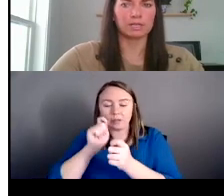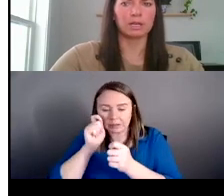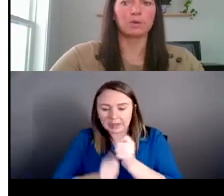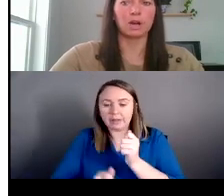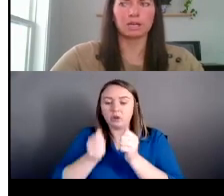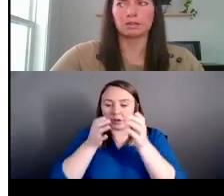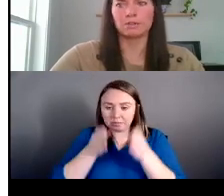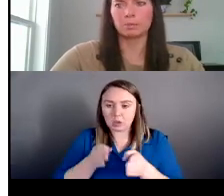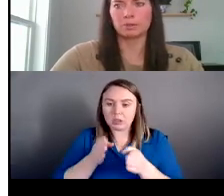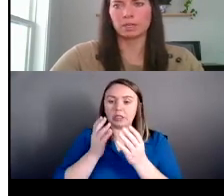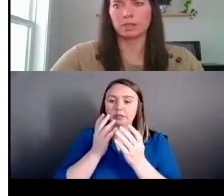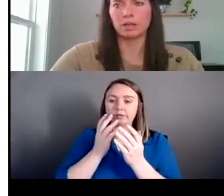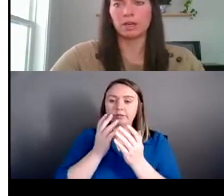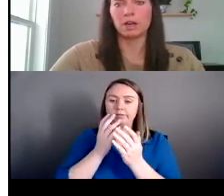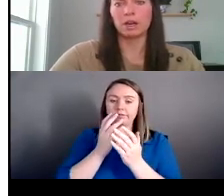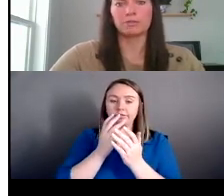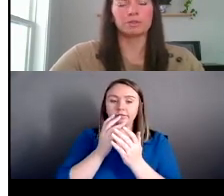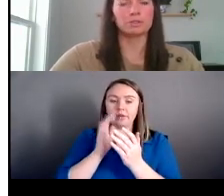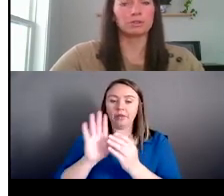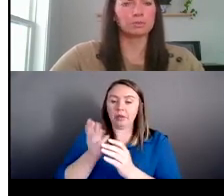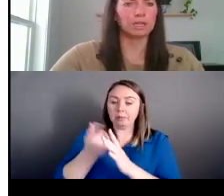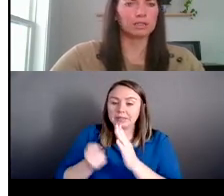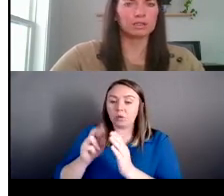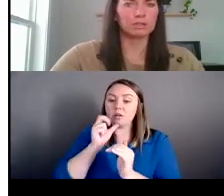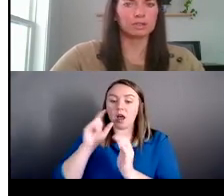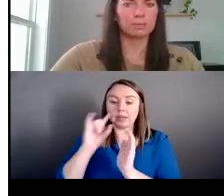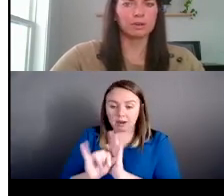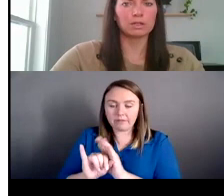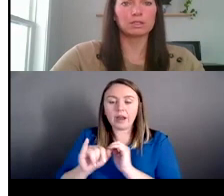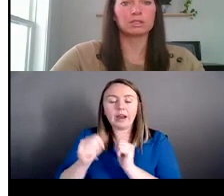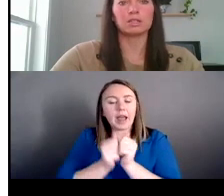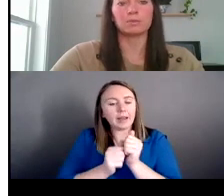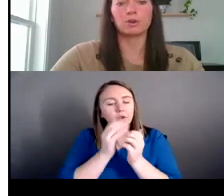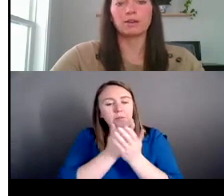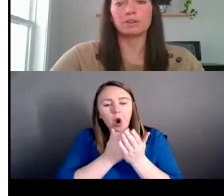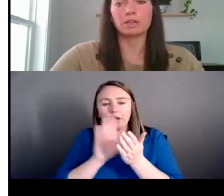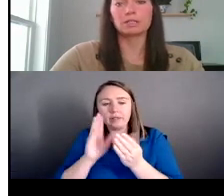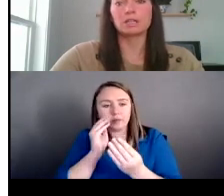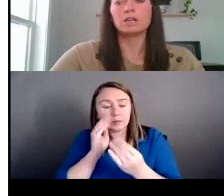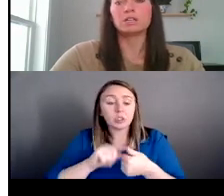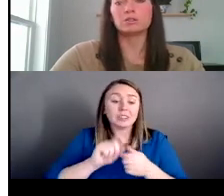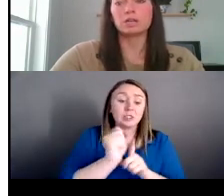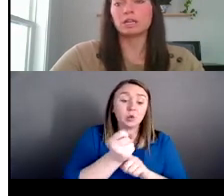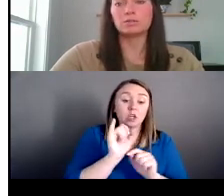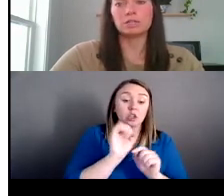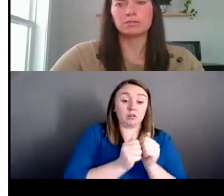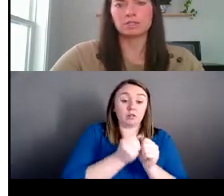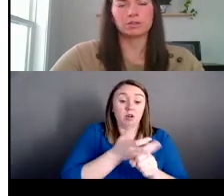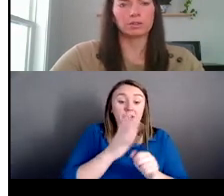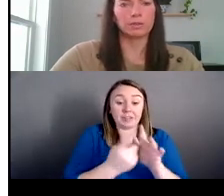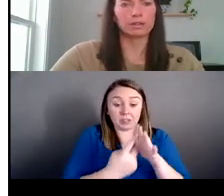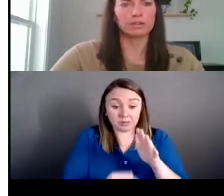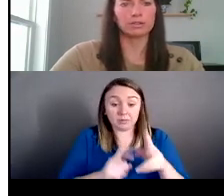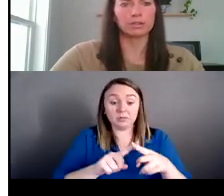a missing or unidentified person, from the circumstances of disappearance to demographics to any unique